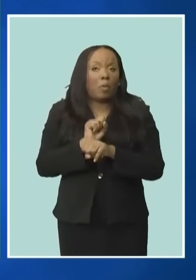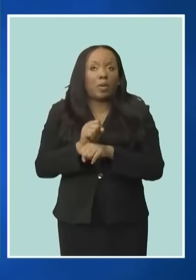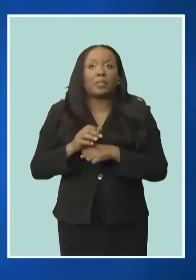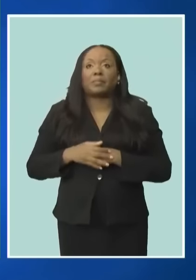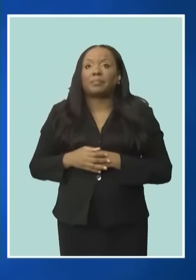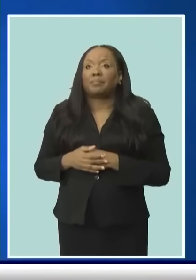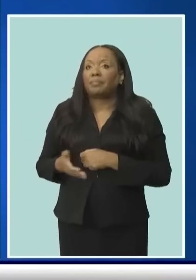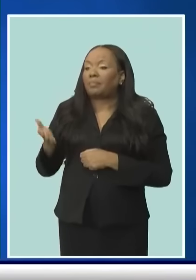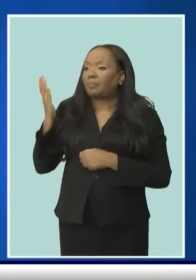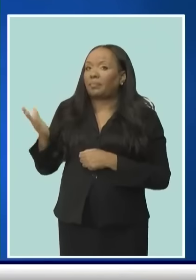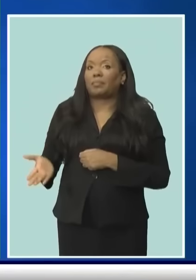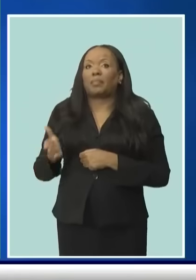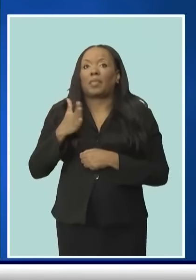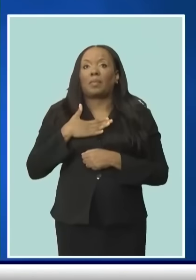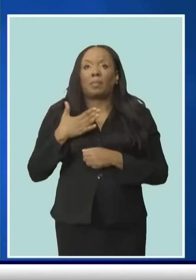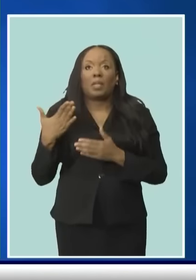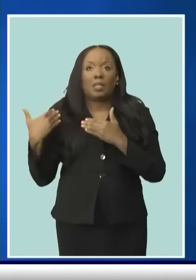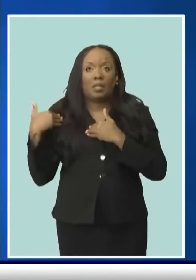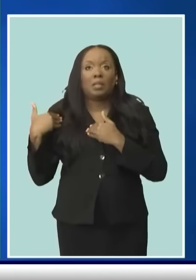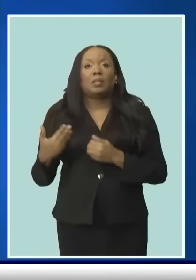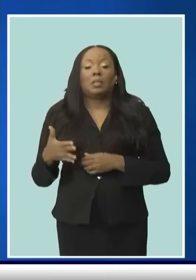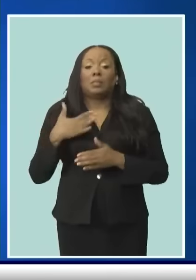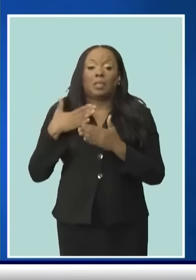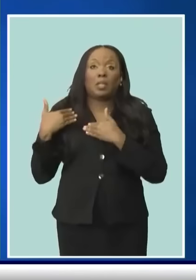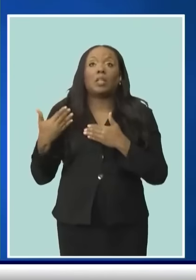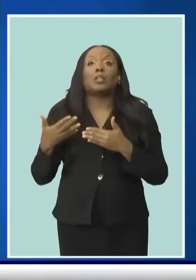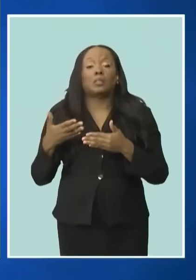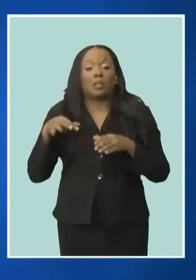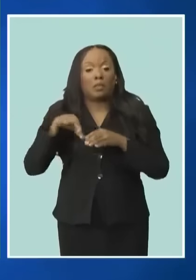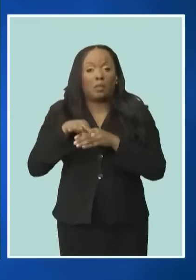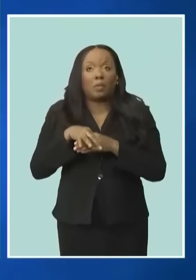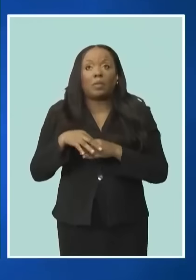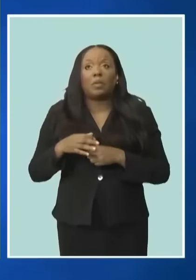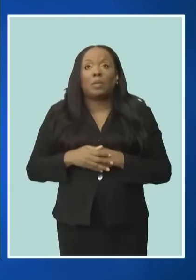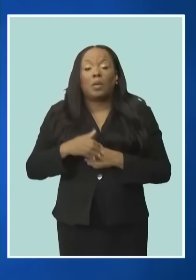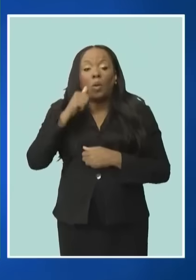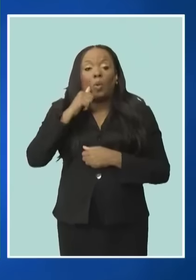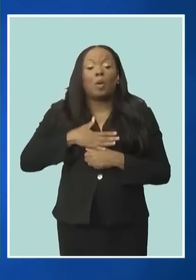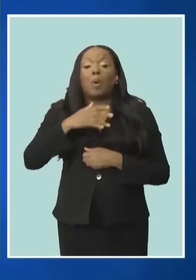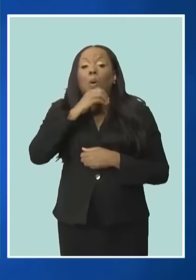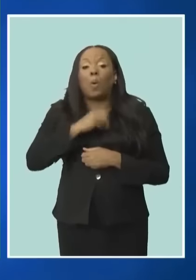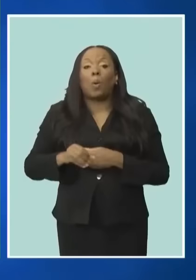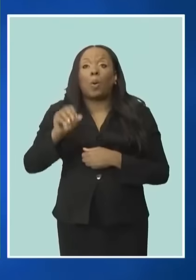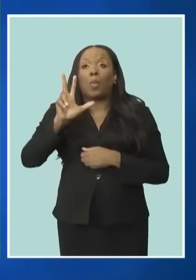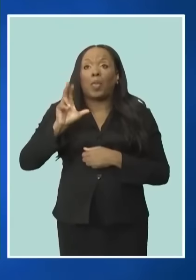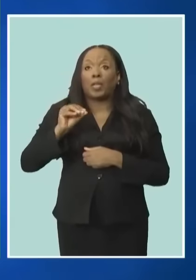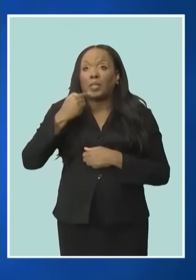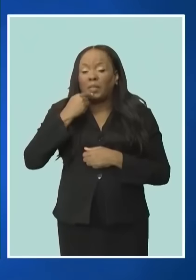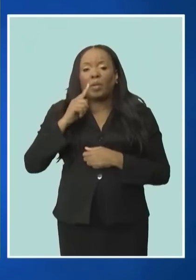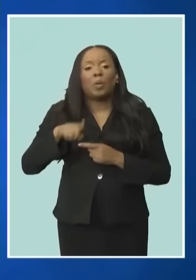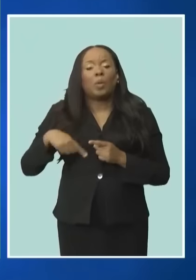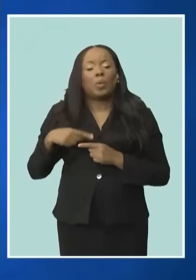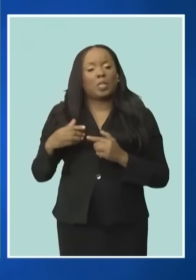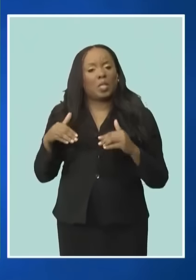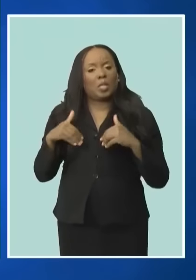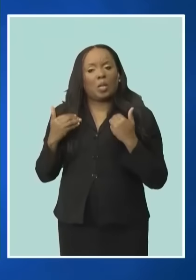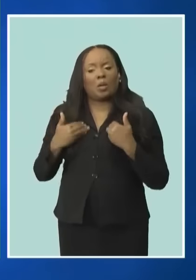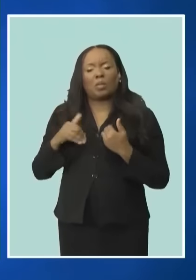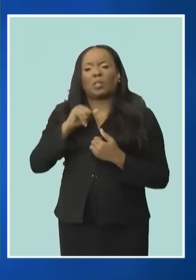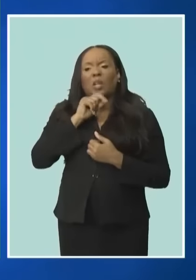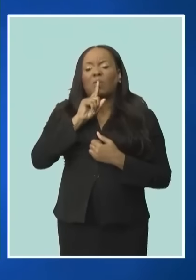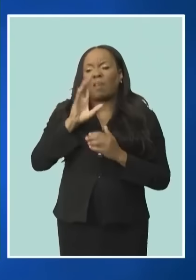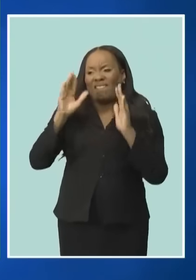duty. It's a duty to vote. 31-year-old Zoe Burnett says during her younger years, she was not as in tune